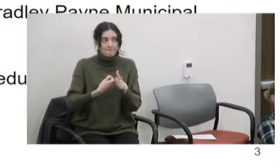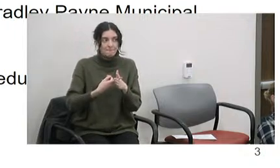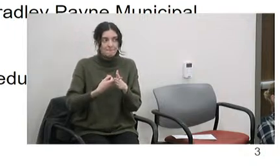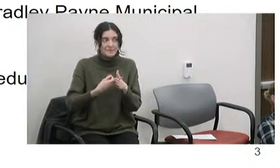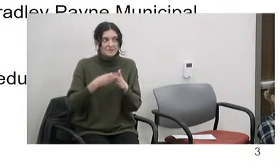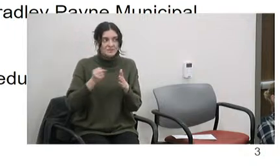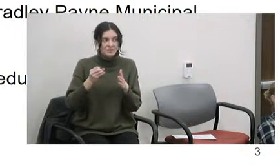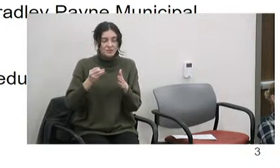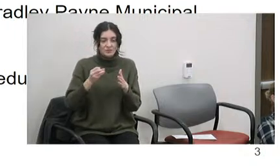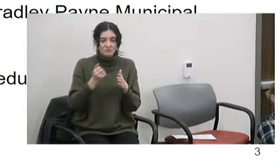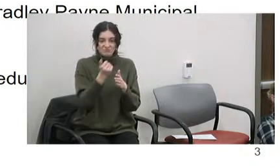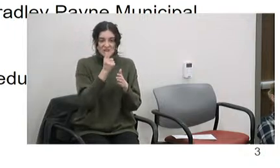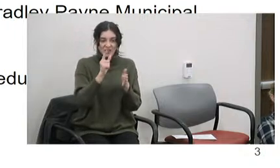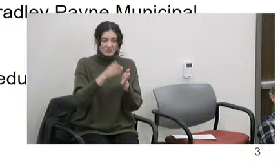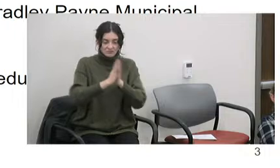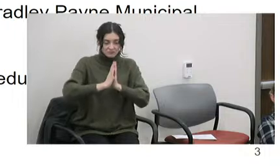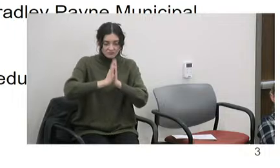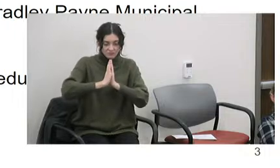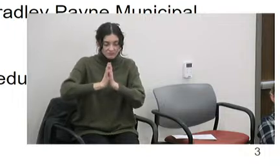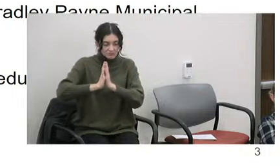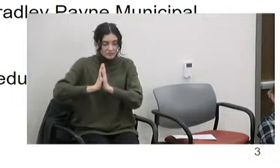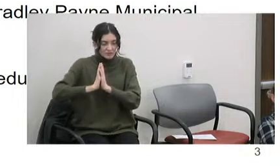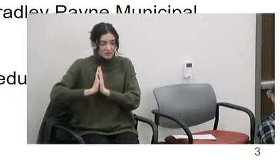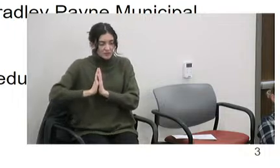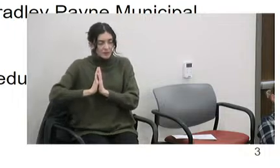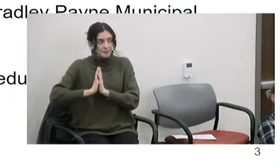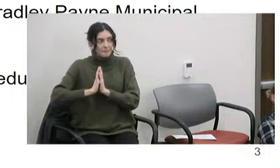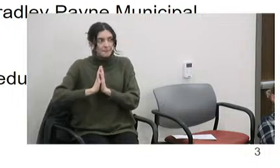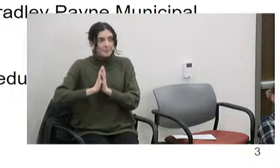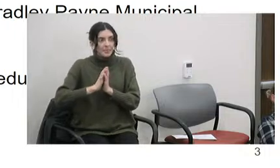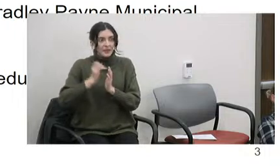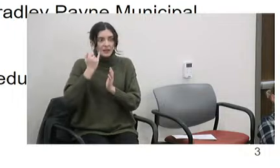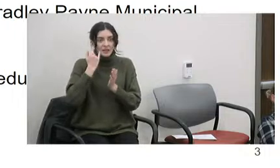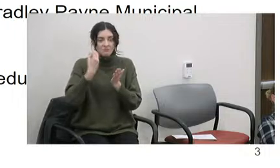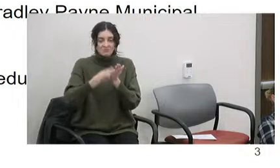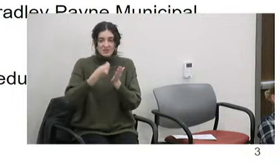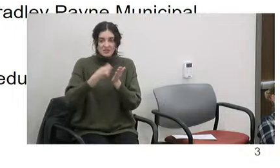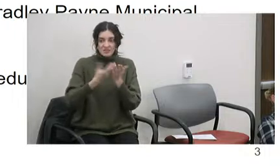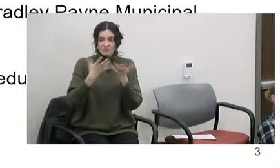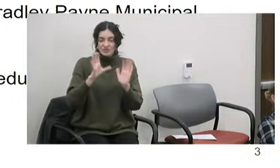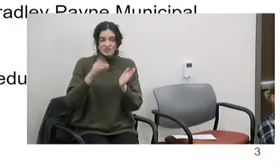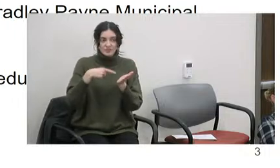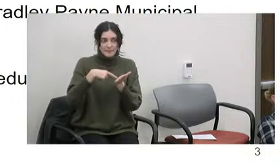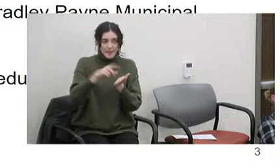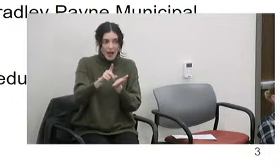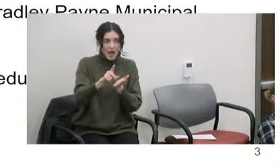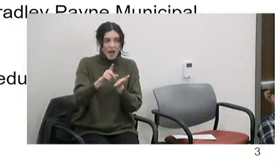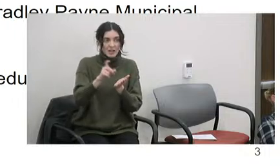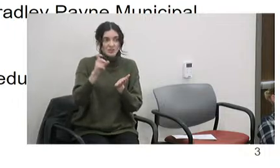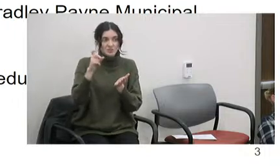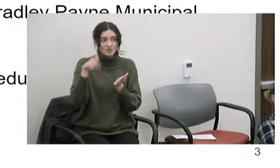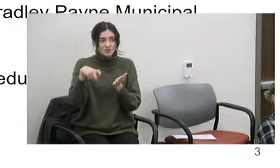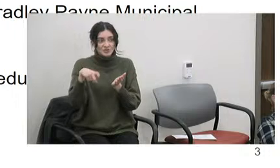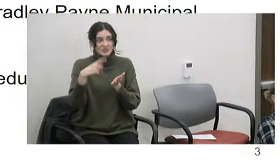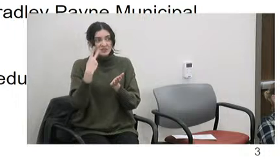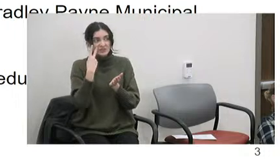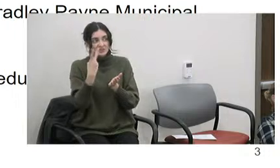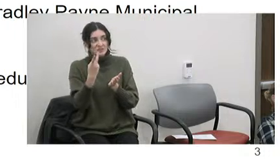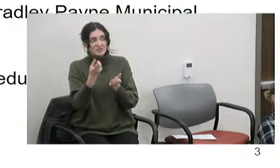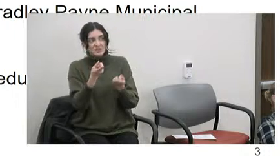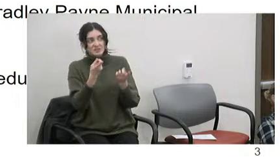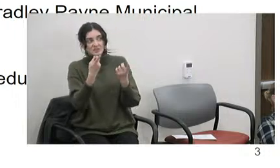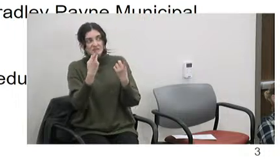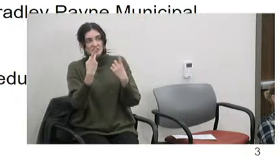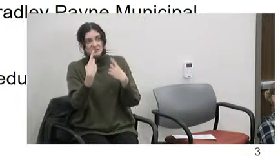the funds that we've spent out of and we need to be reimbursed for. So we should be seeing those come in